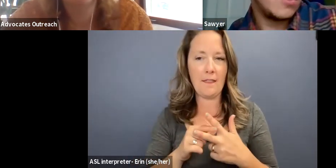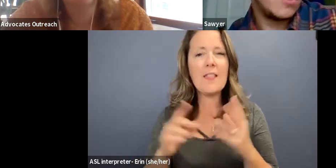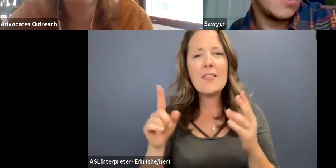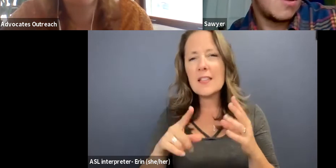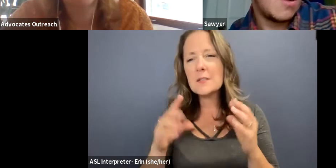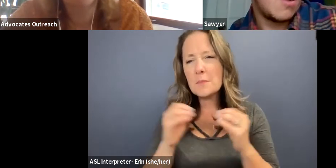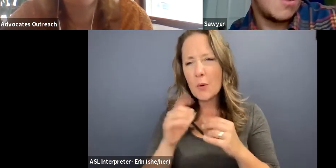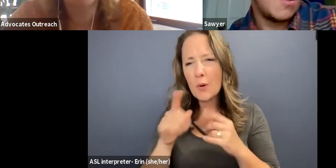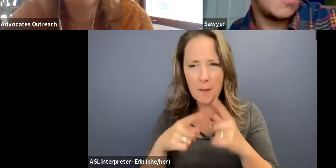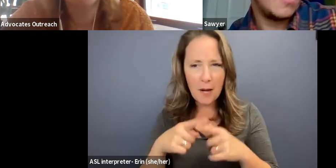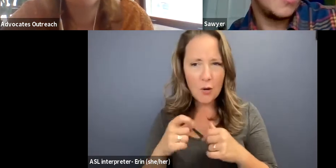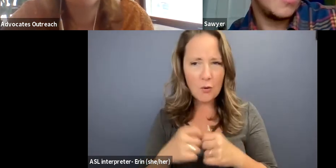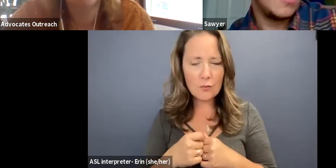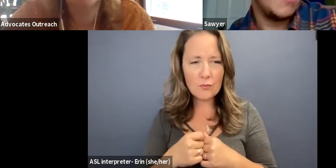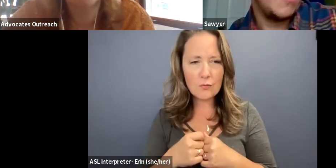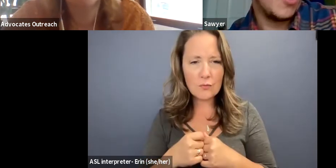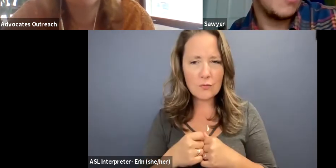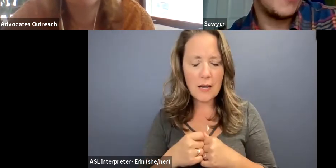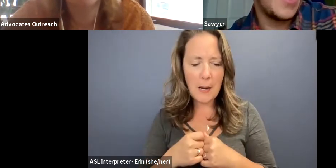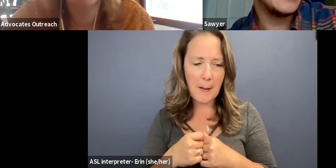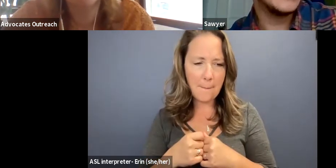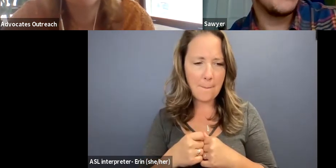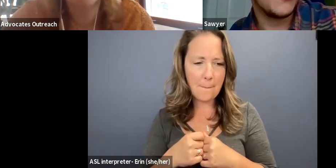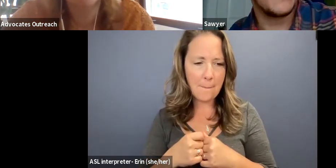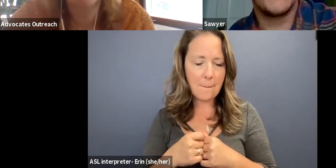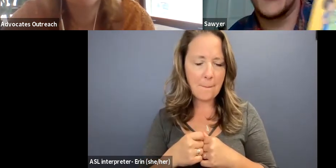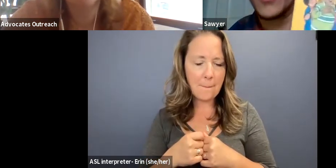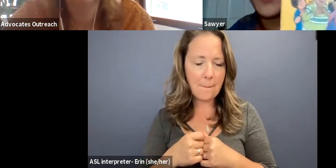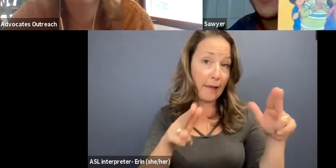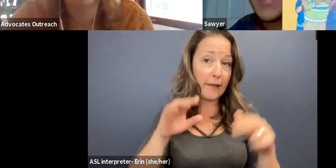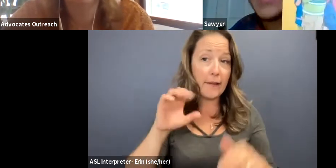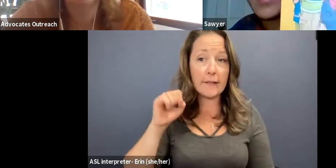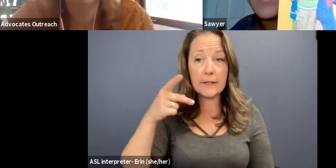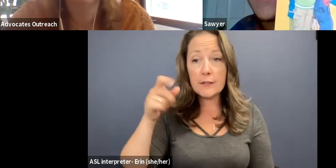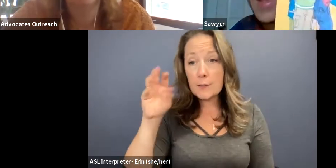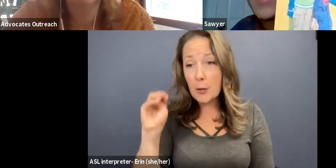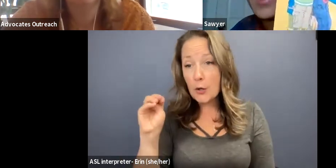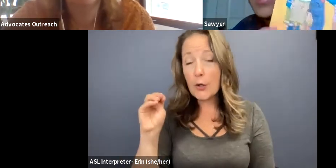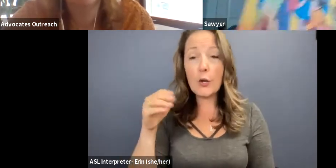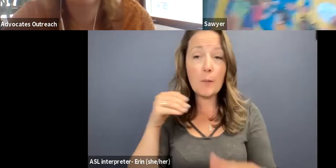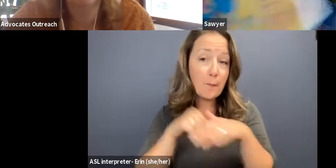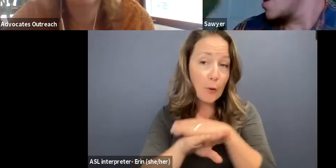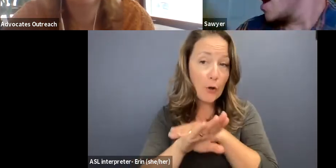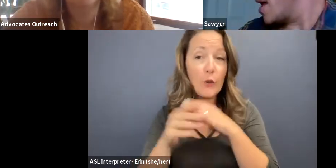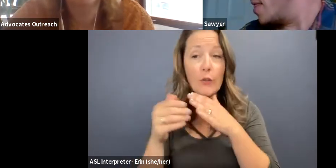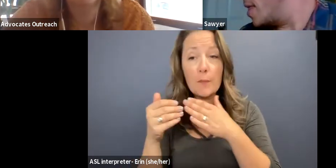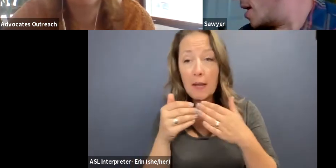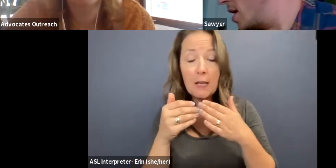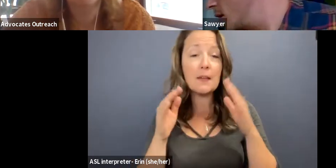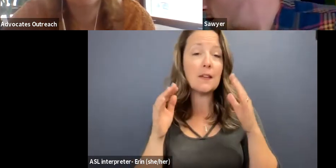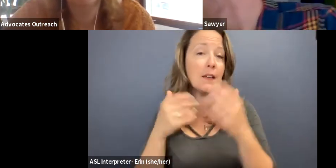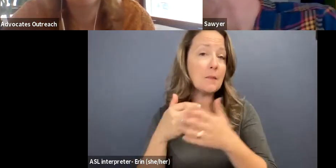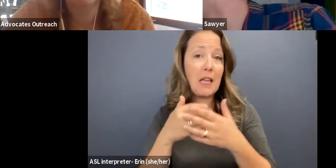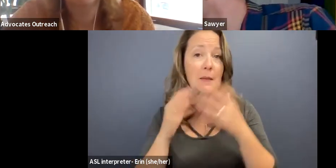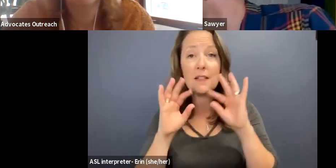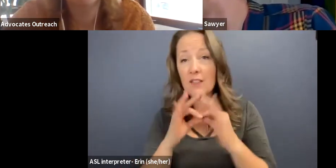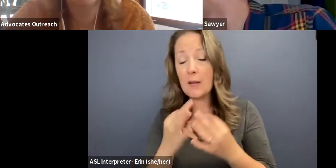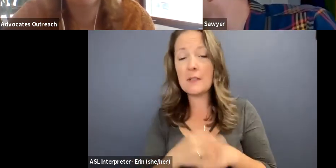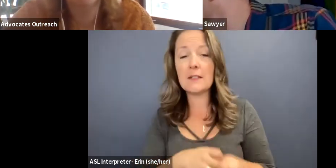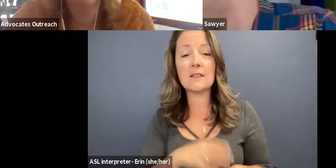friends. And so this one is a little bit more gendered in its language